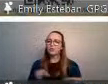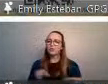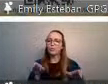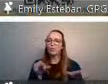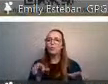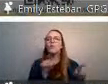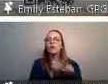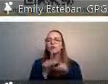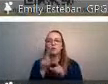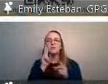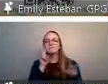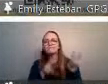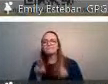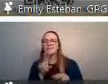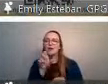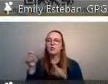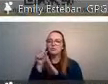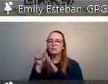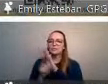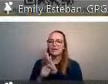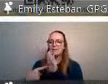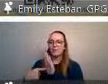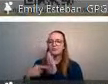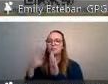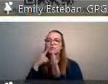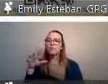implementing high-quality mixed delivery pre-K.